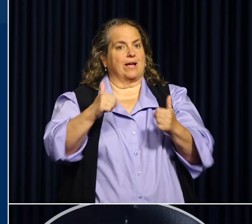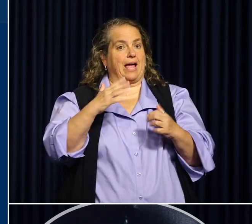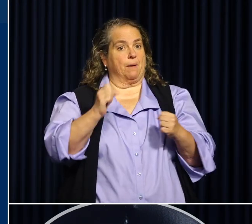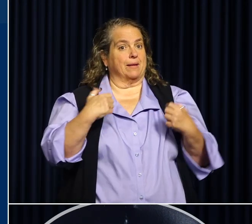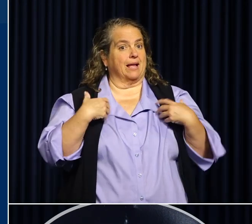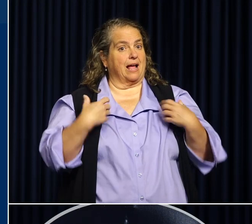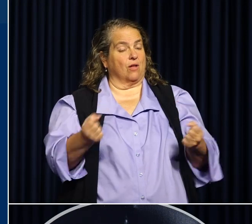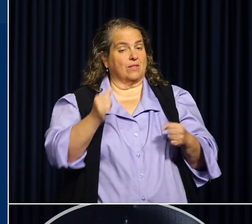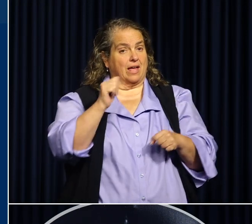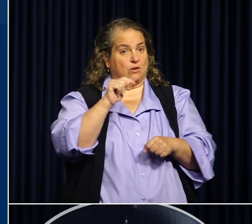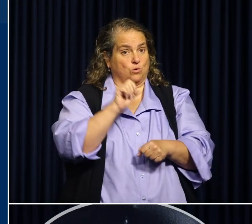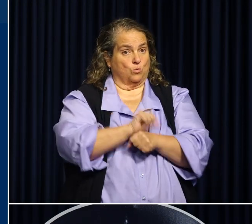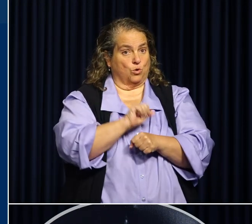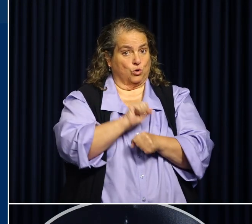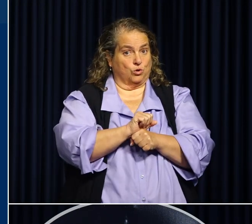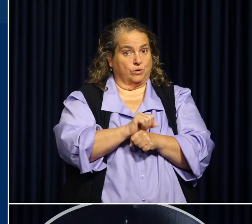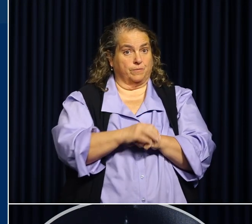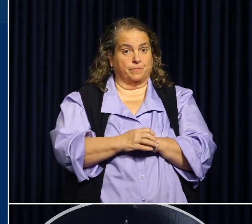healthy at work.